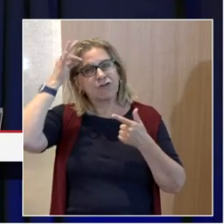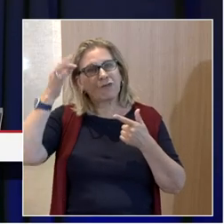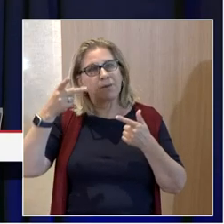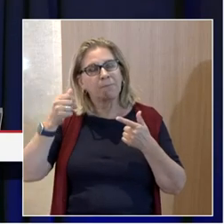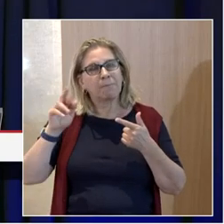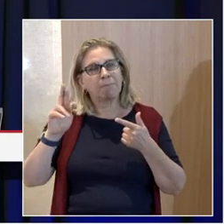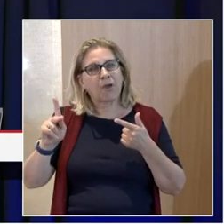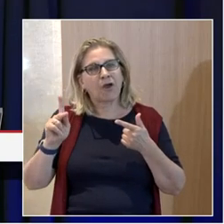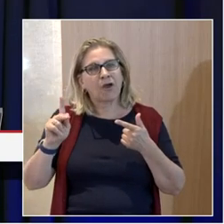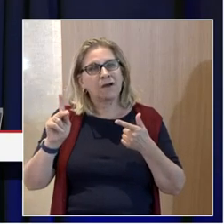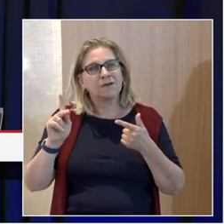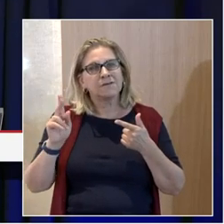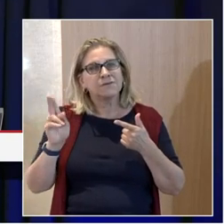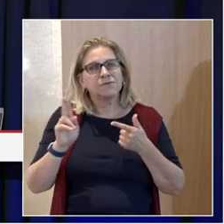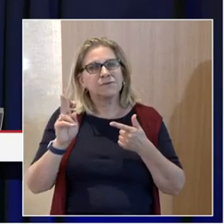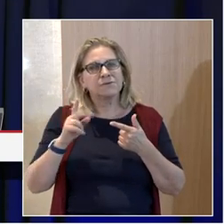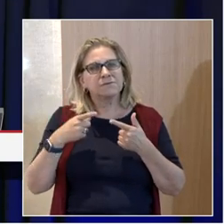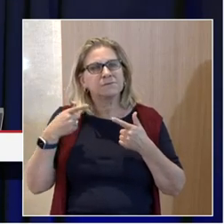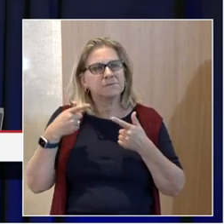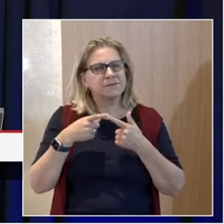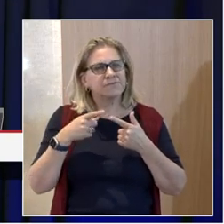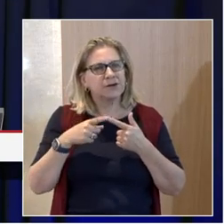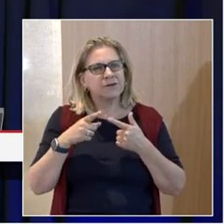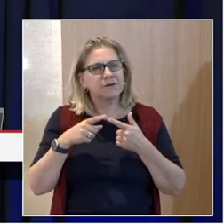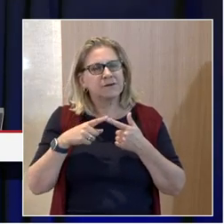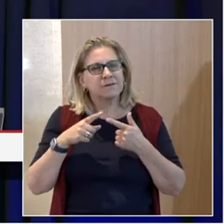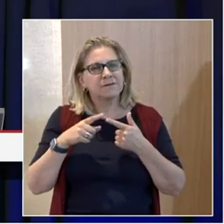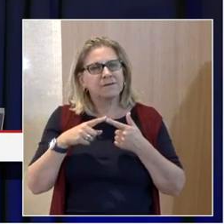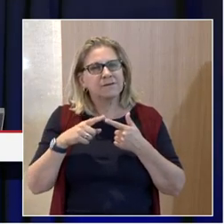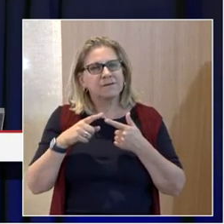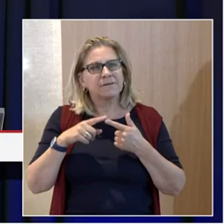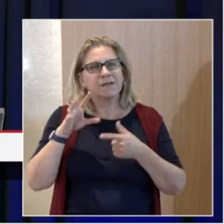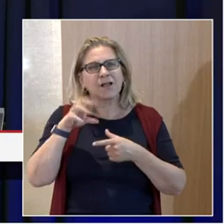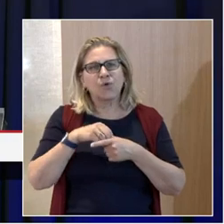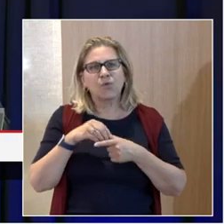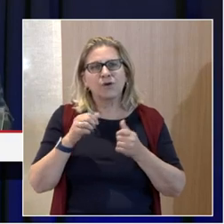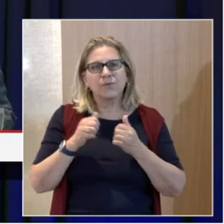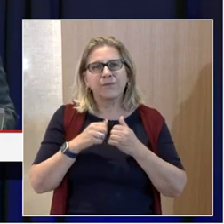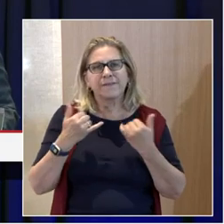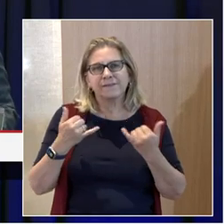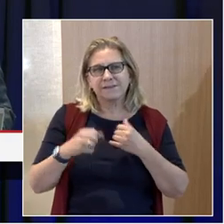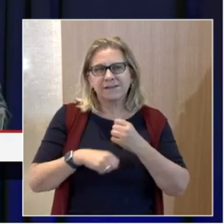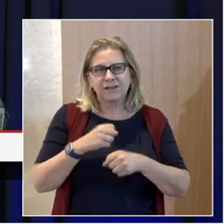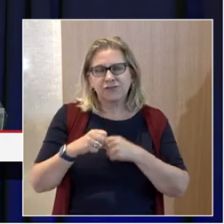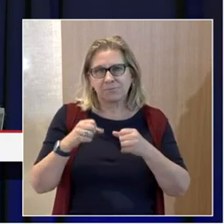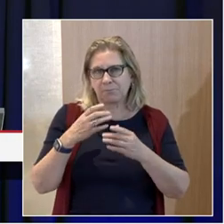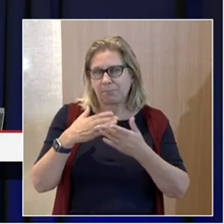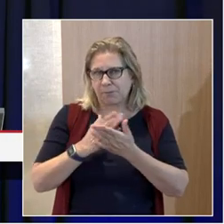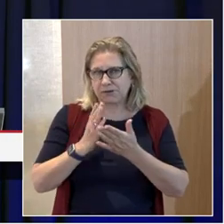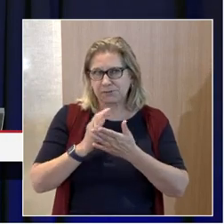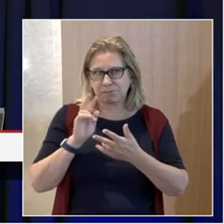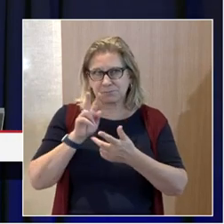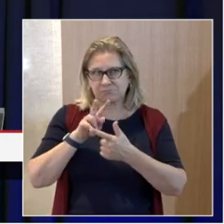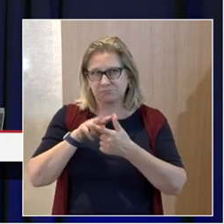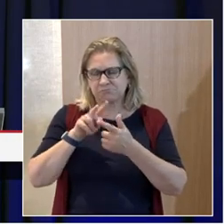park that we included in this year's budget. So these are some of the things that we know are